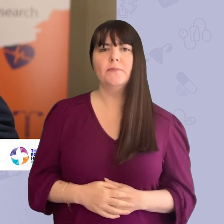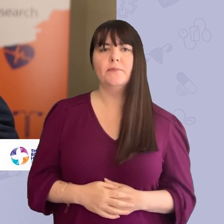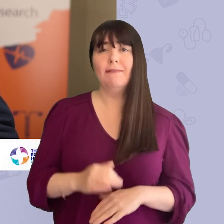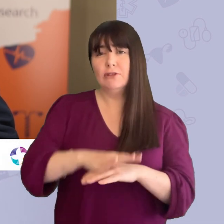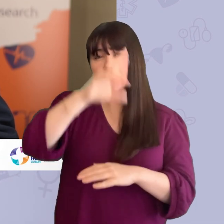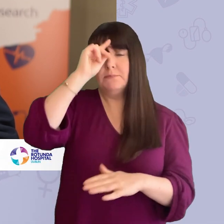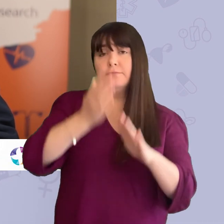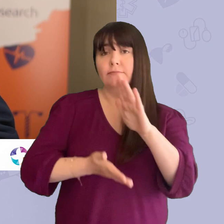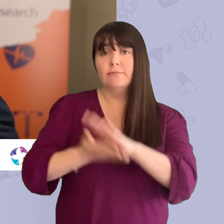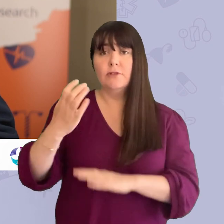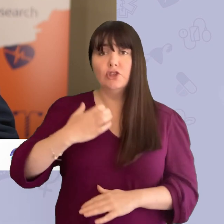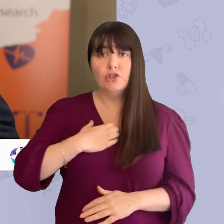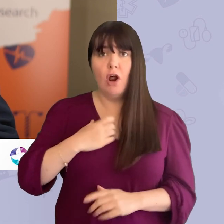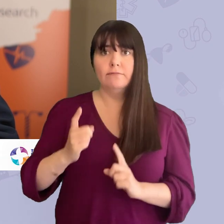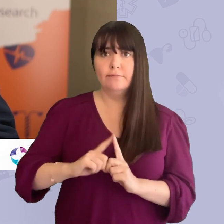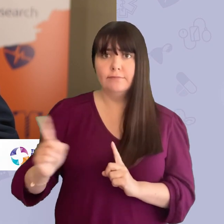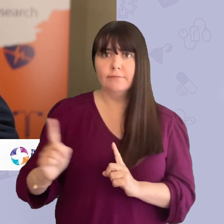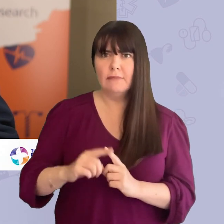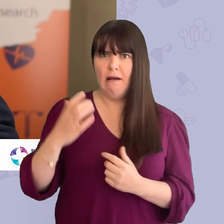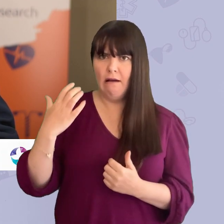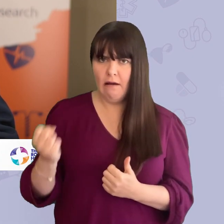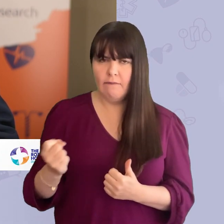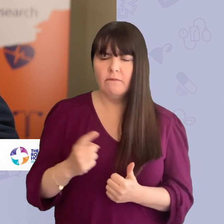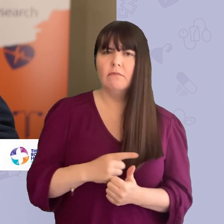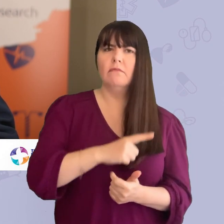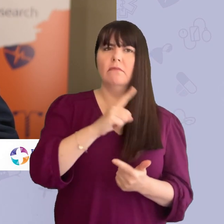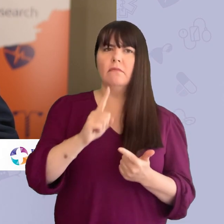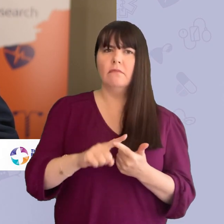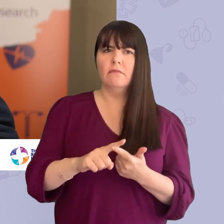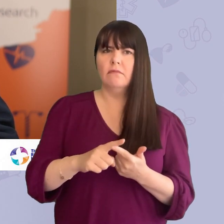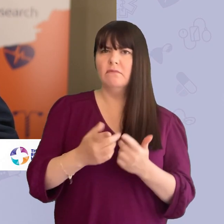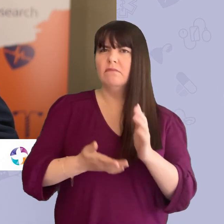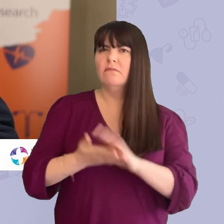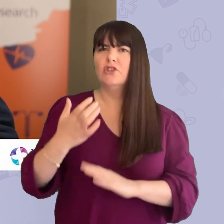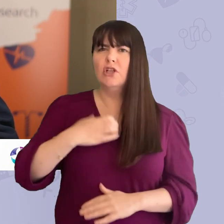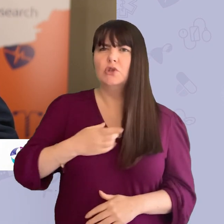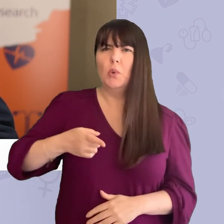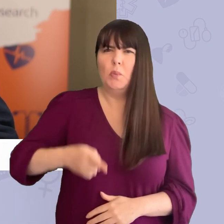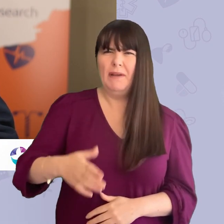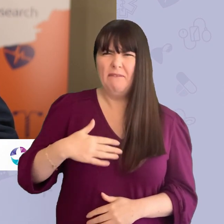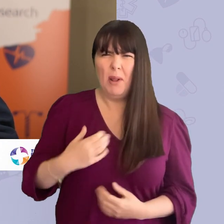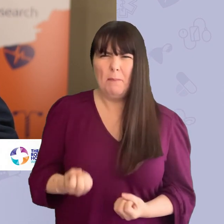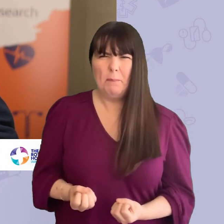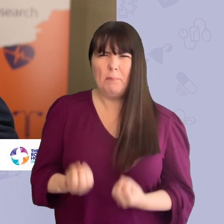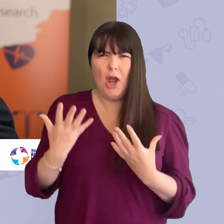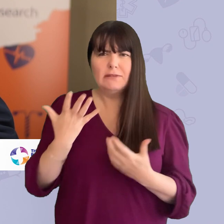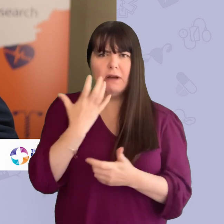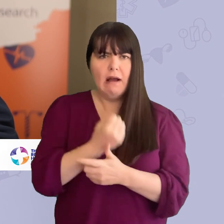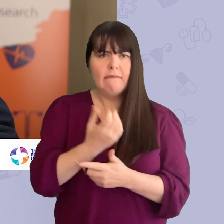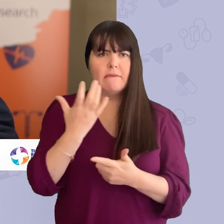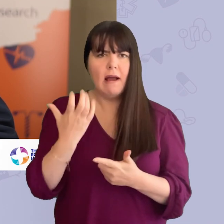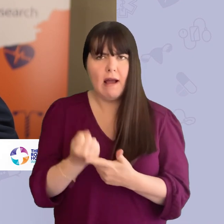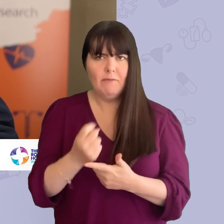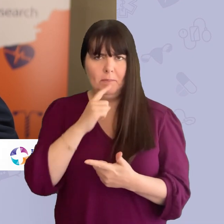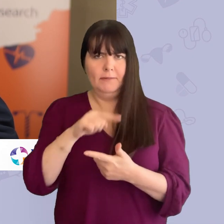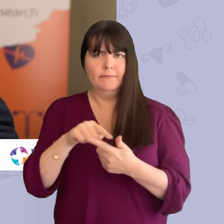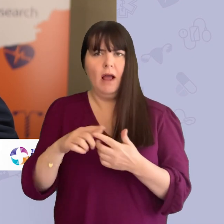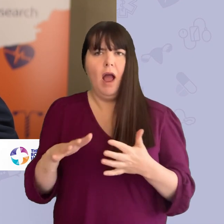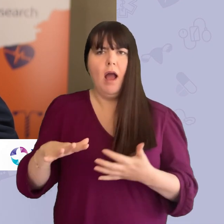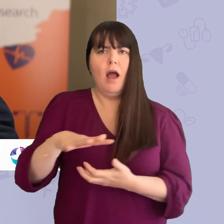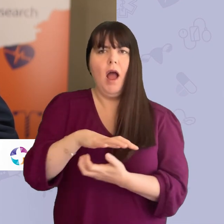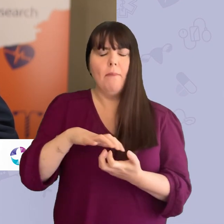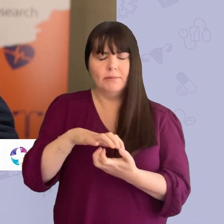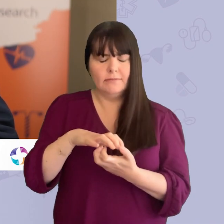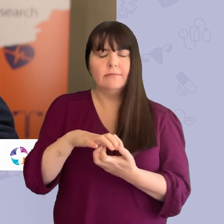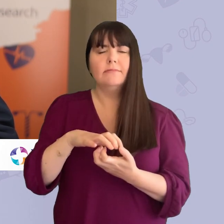too frequently and stinging or burning when you urinate. Usually the combination of those symptoms is quite suggestive of